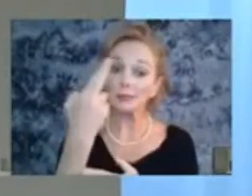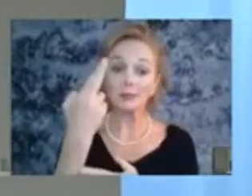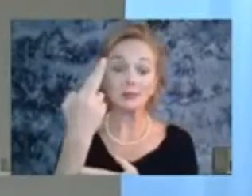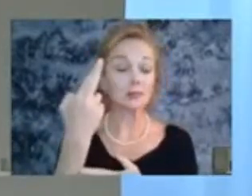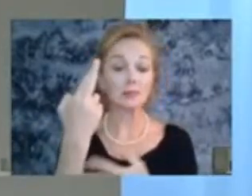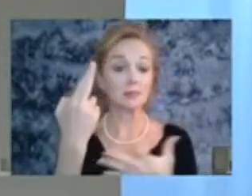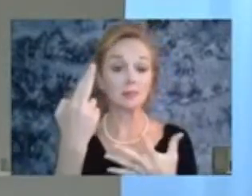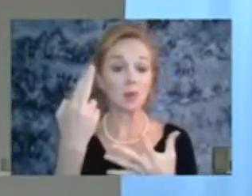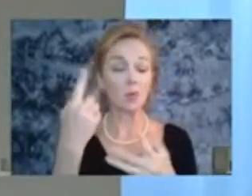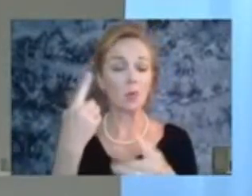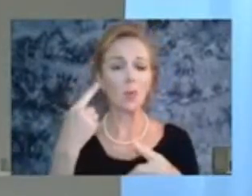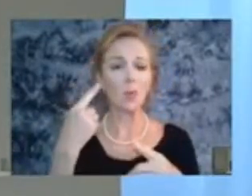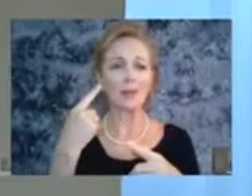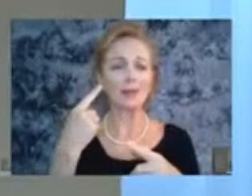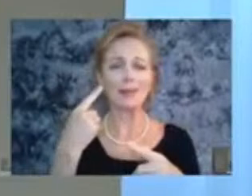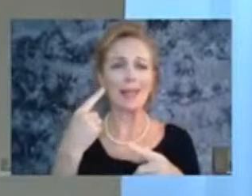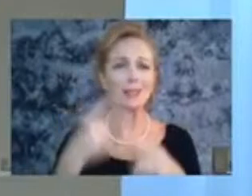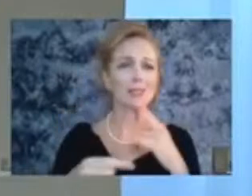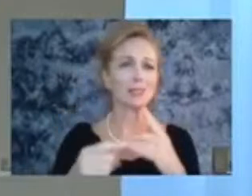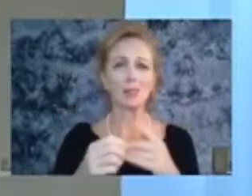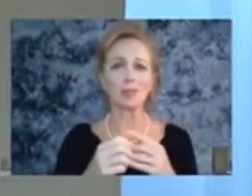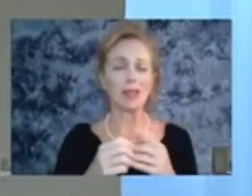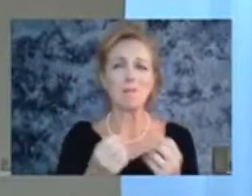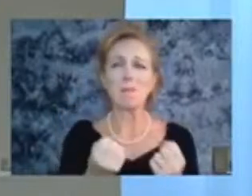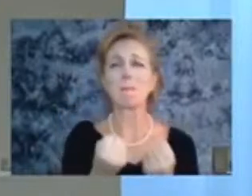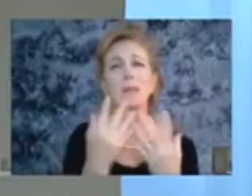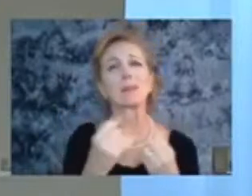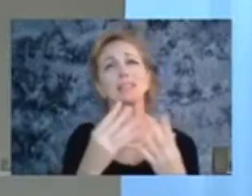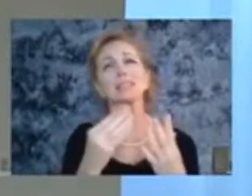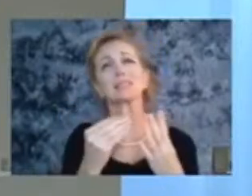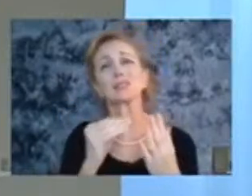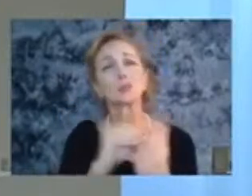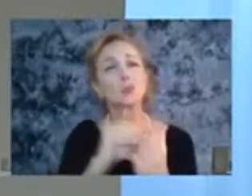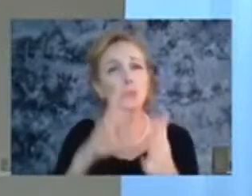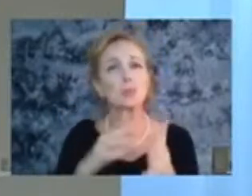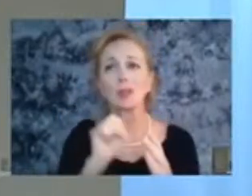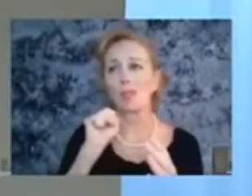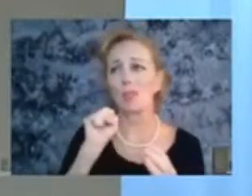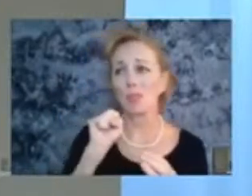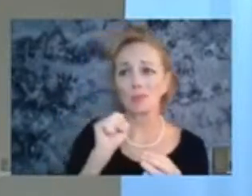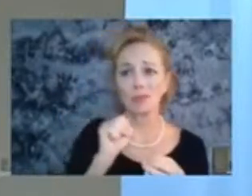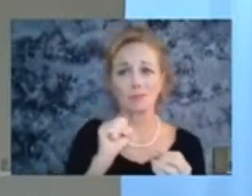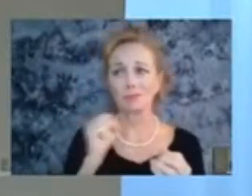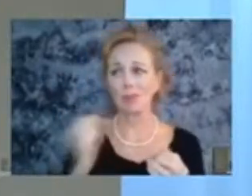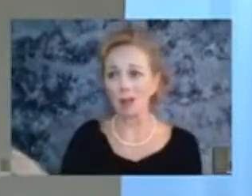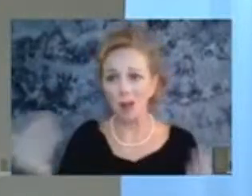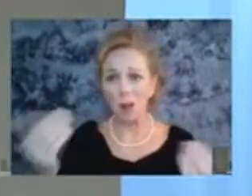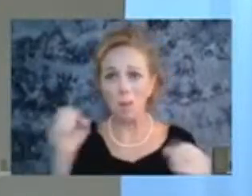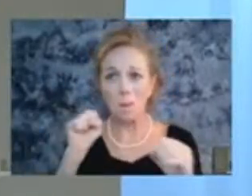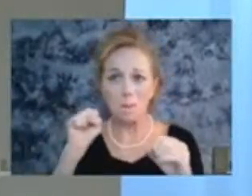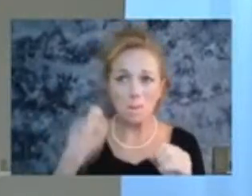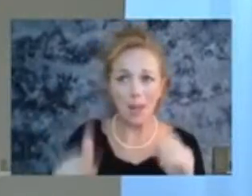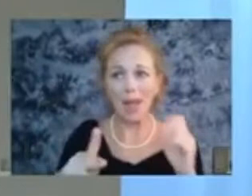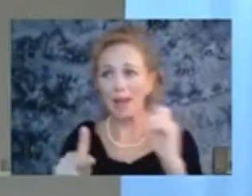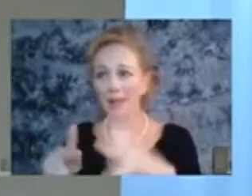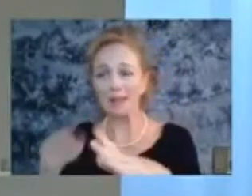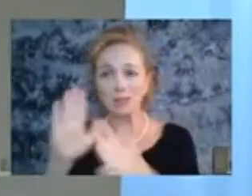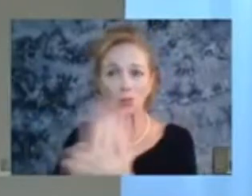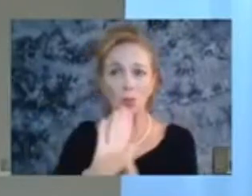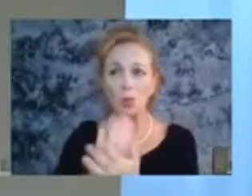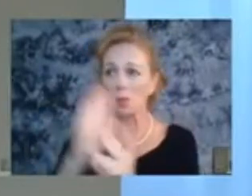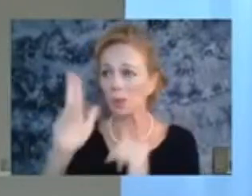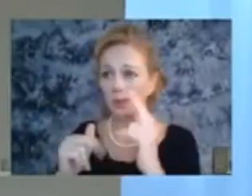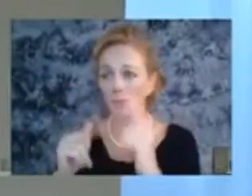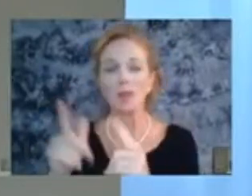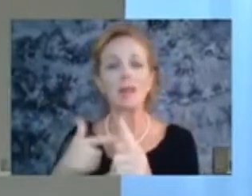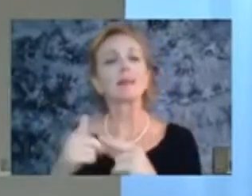which we're throwing massive populations of students into school buildings. We need to do so in a way that is assessing metrics, and we need to do so that is continually